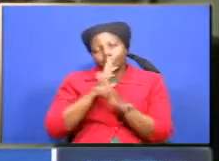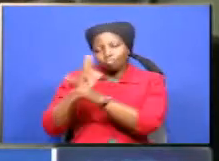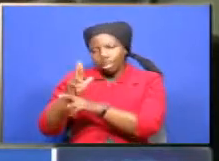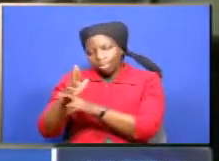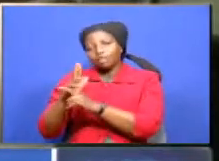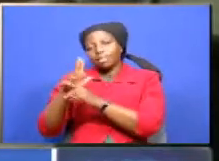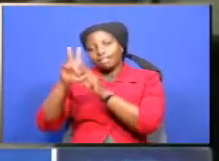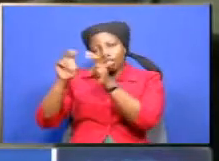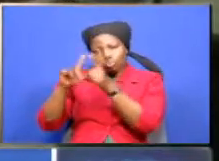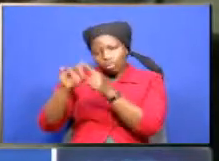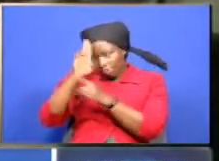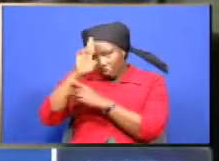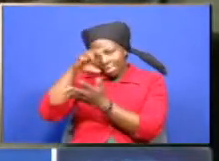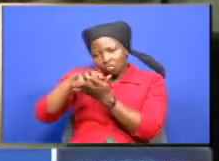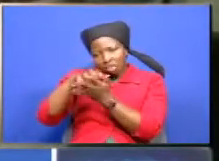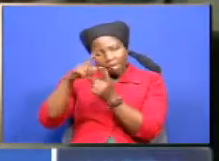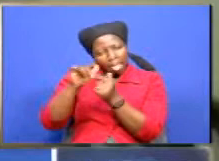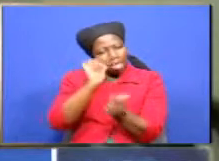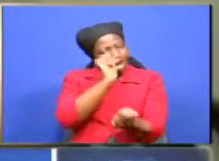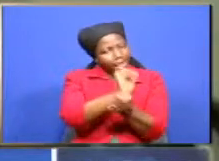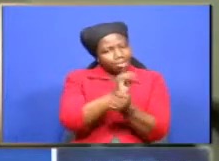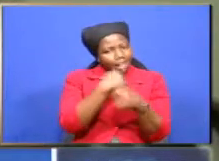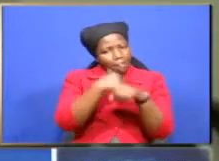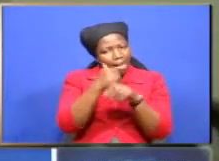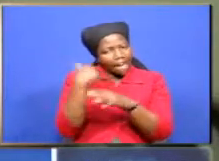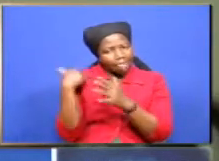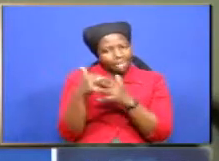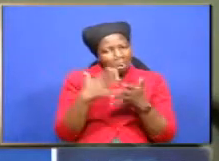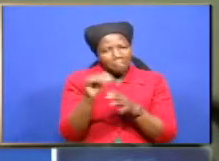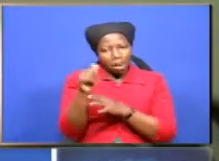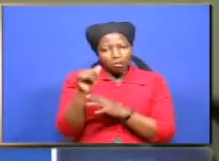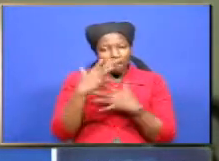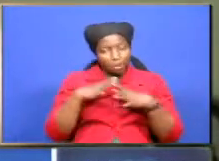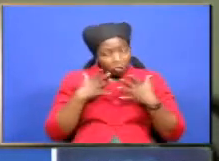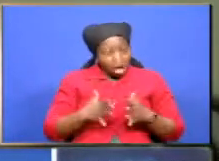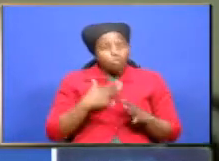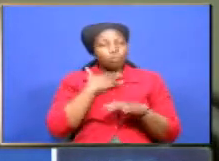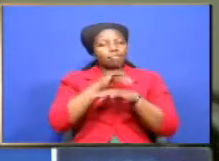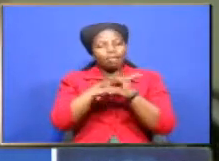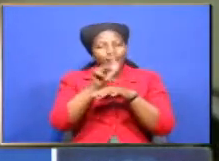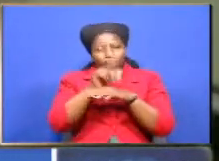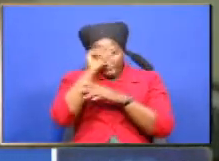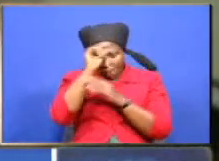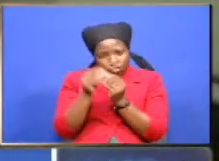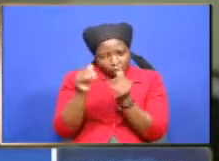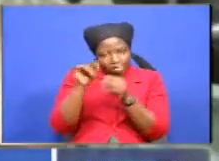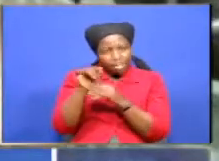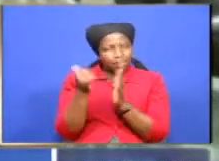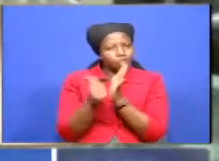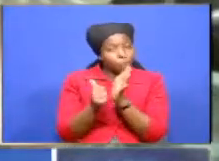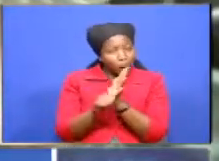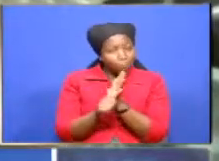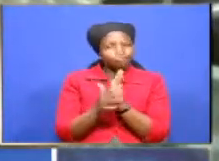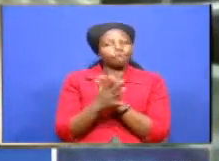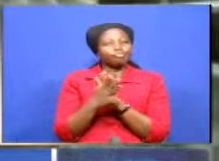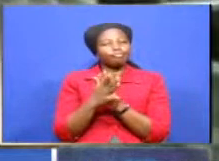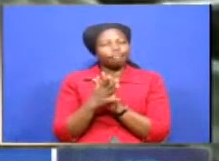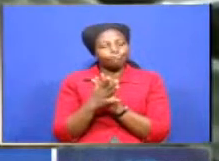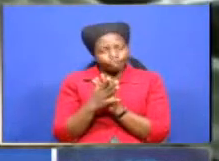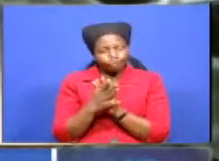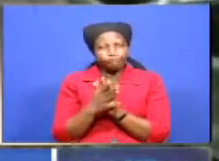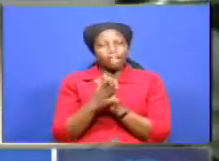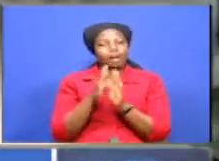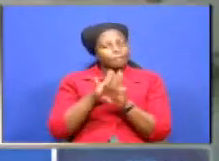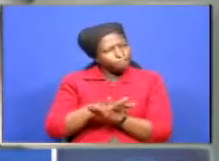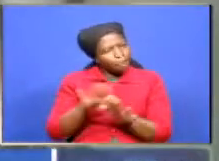police station, but no arrest has been made so far. Residents now want the national government to resolve the boundary row once and for all to